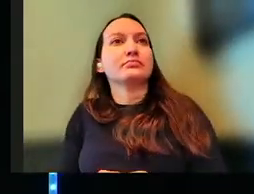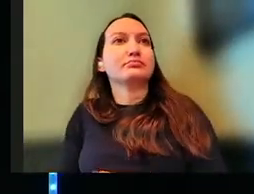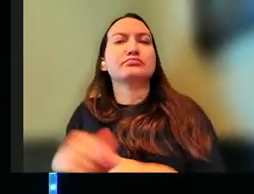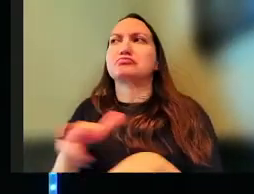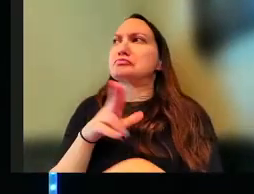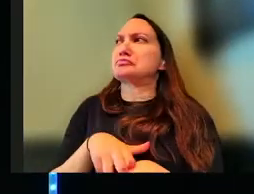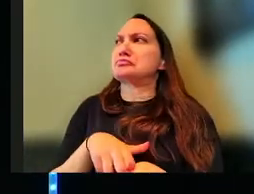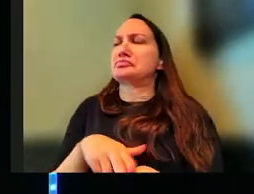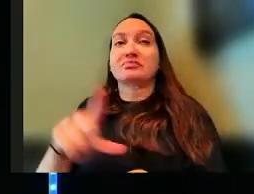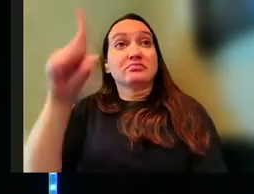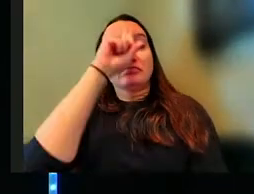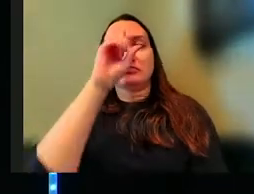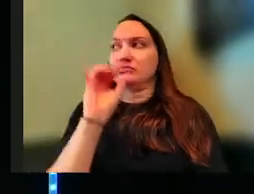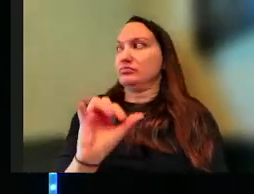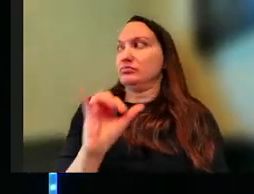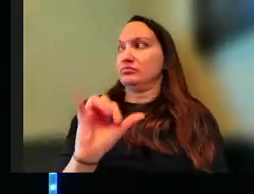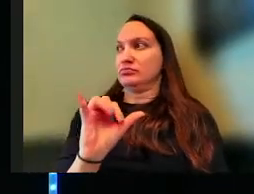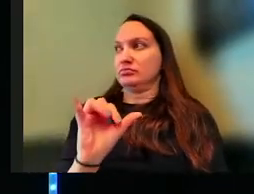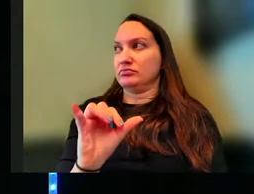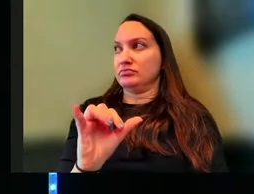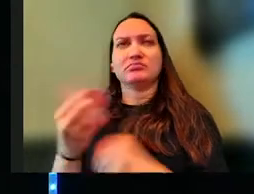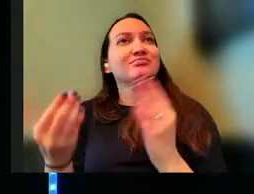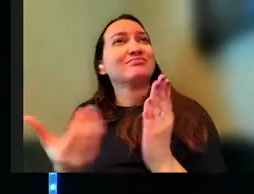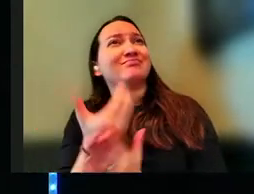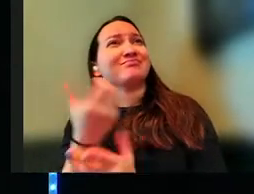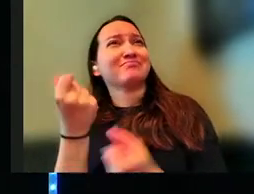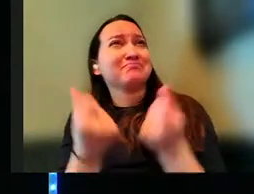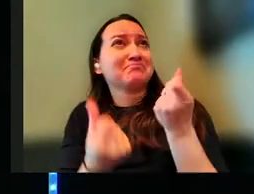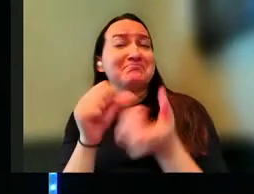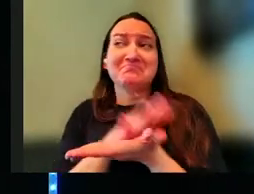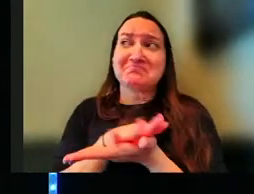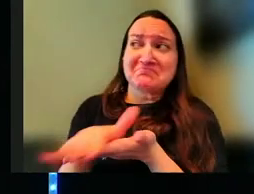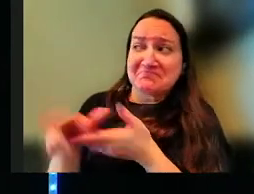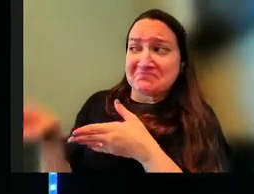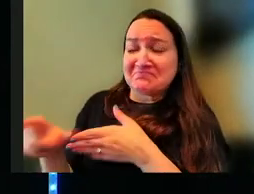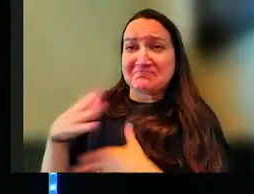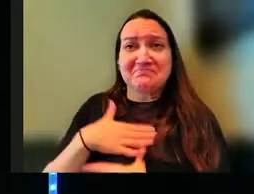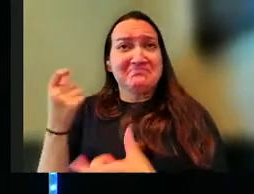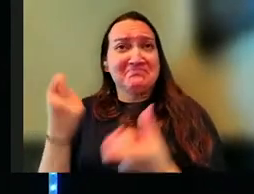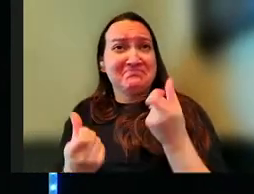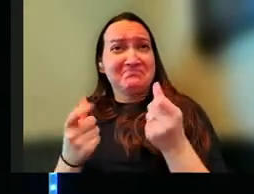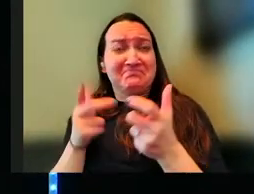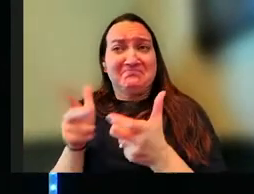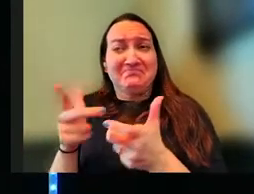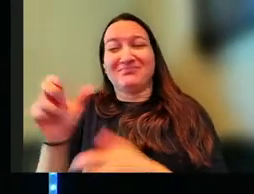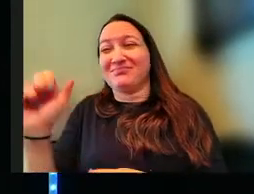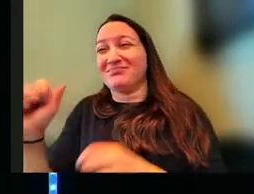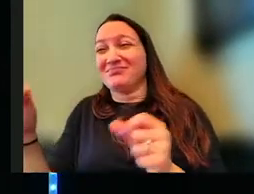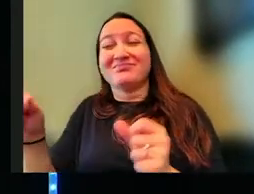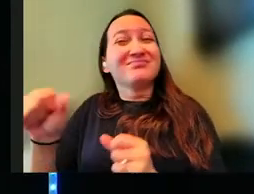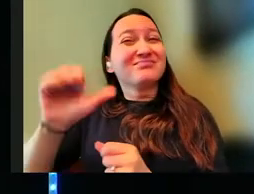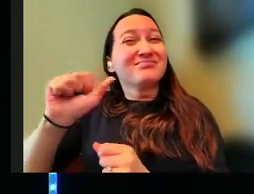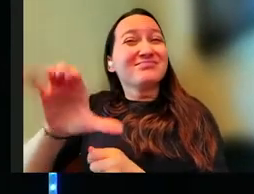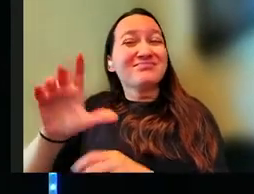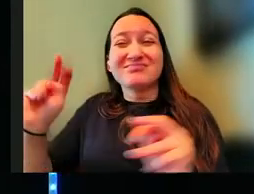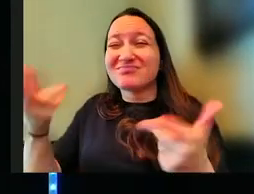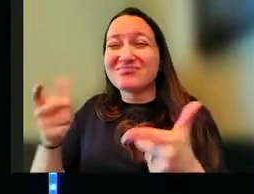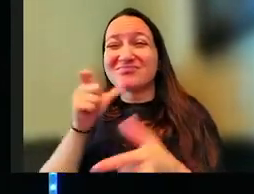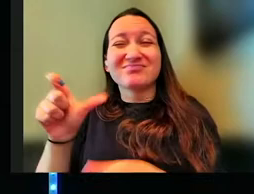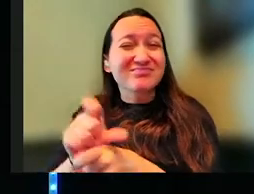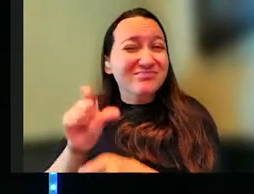lot of times in our minds, we're like, well, a new car would be kind of nice, Lord, you know? This one's kind of shaking a little bit. The AC doesn't work, you know what I'm saying? Come on. It's like,